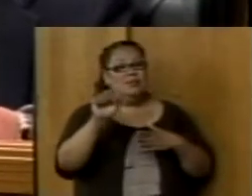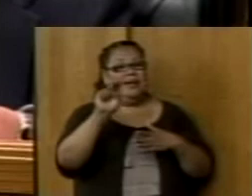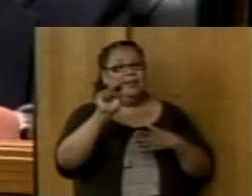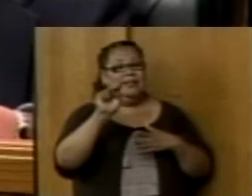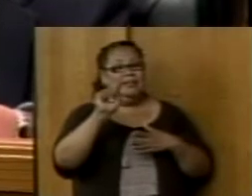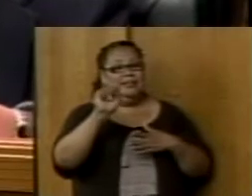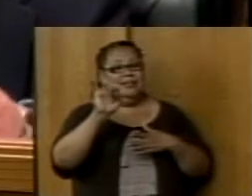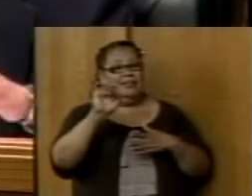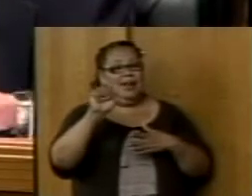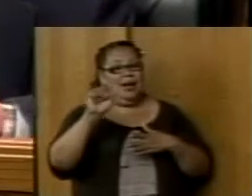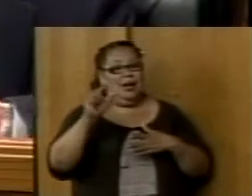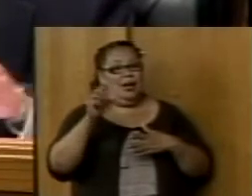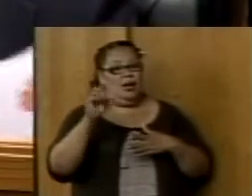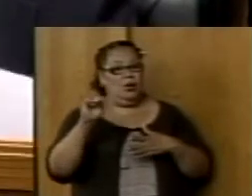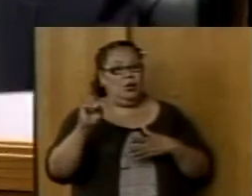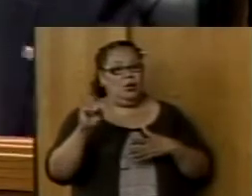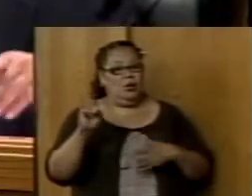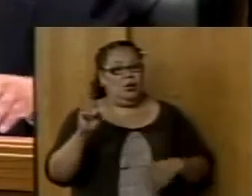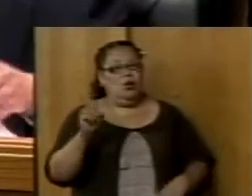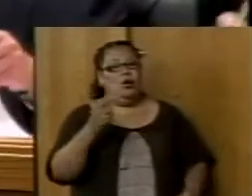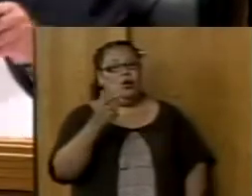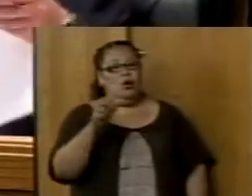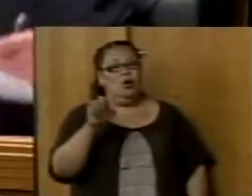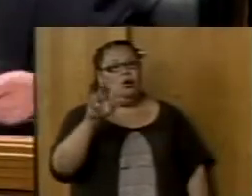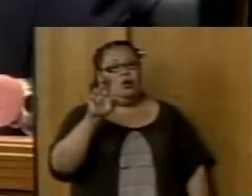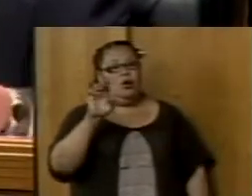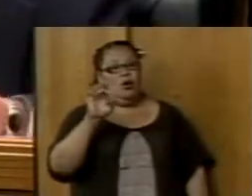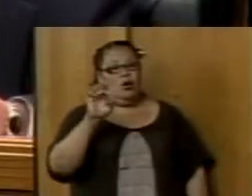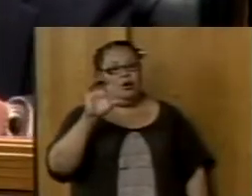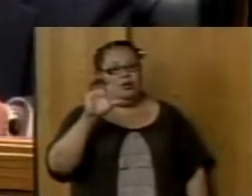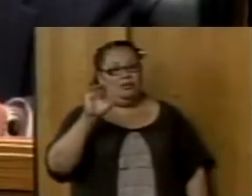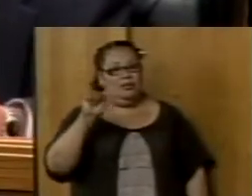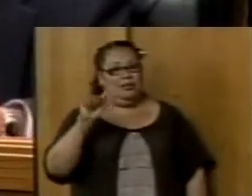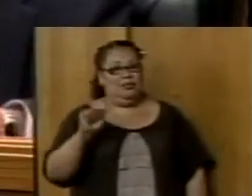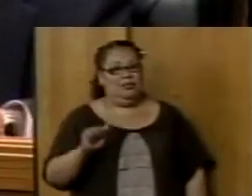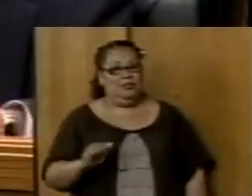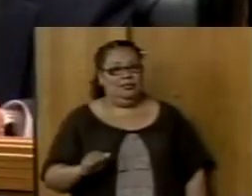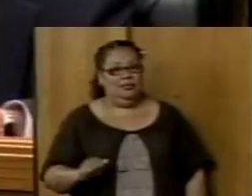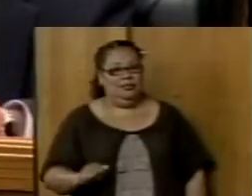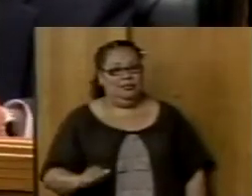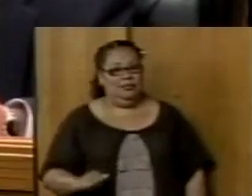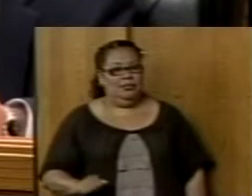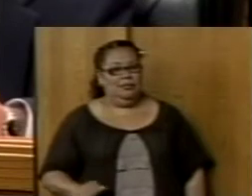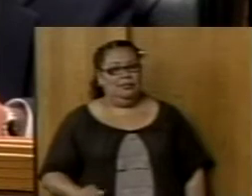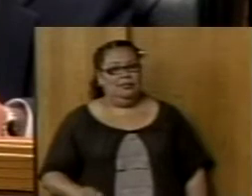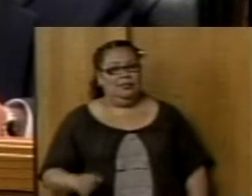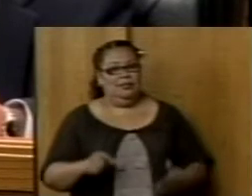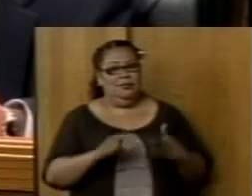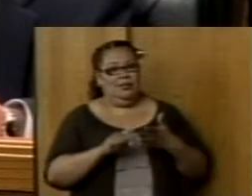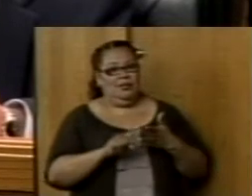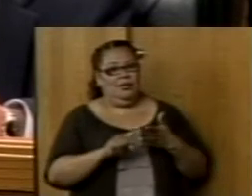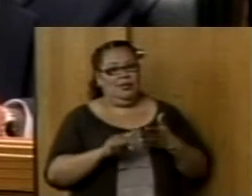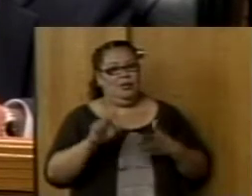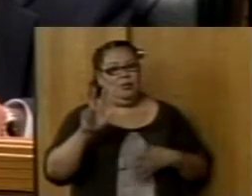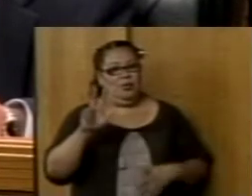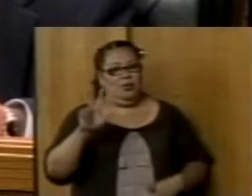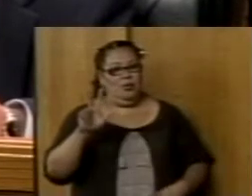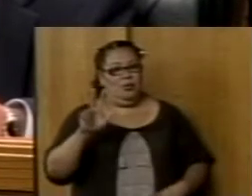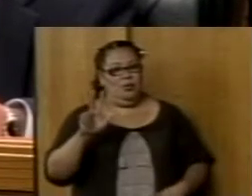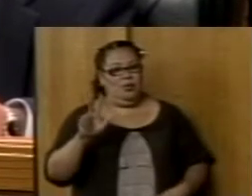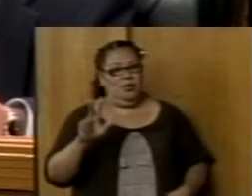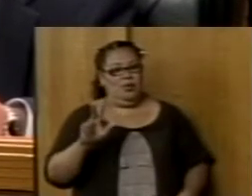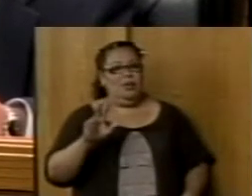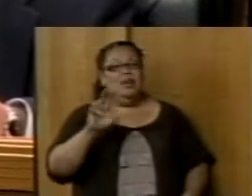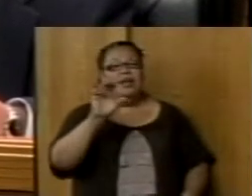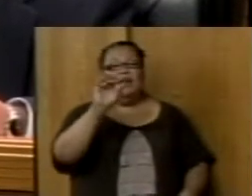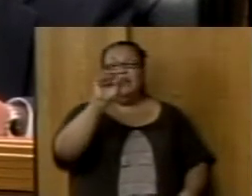No, that's pulled. Oh, that one's We pulled. did Yes, it. yes. For a future meeting. Item number 3, recognition of Brownsville Pony